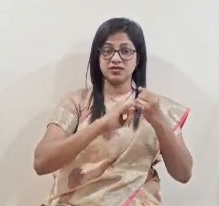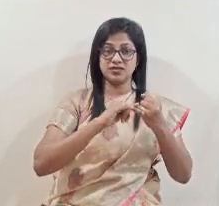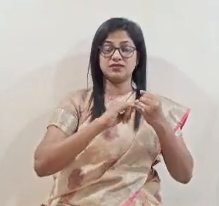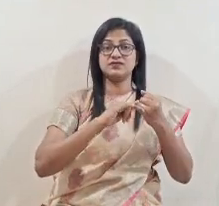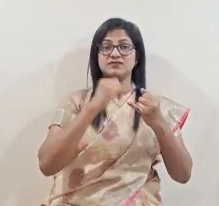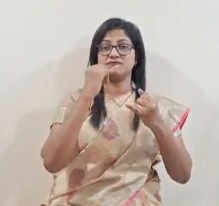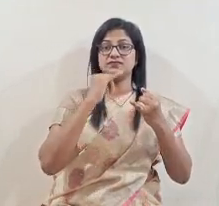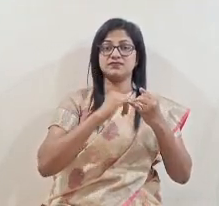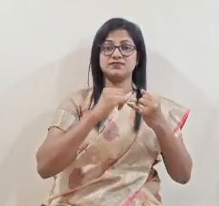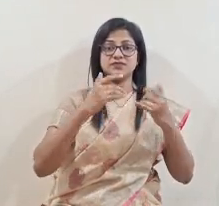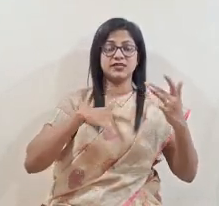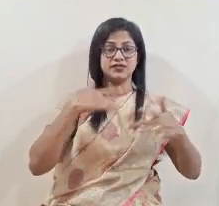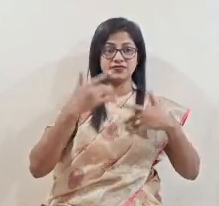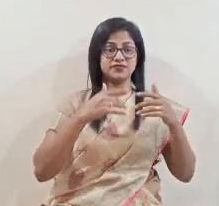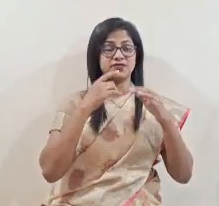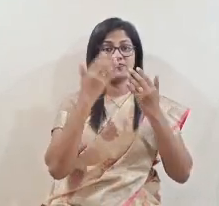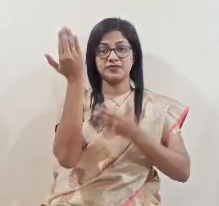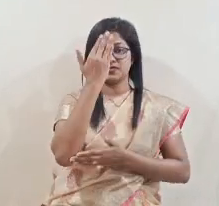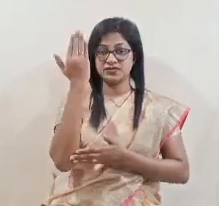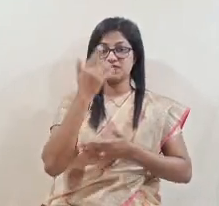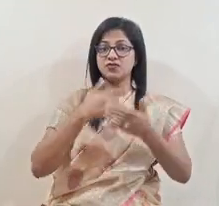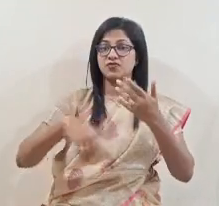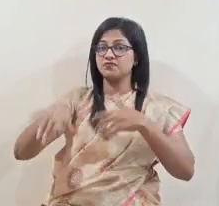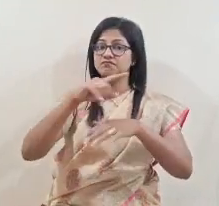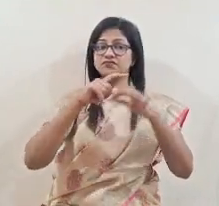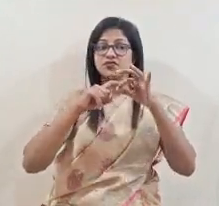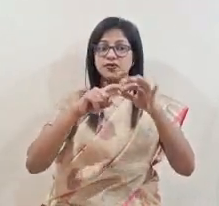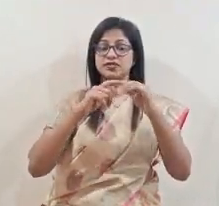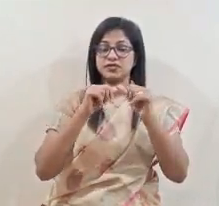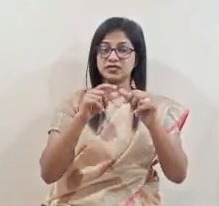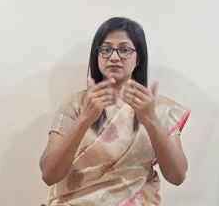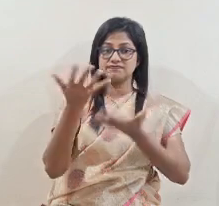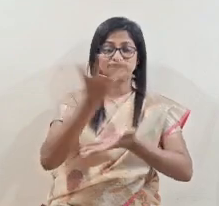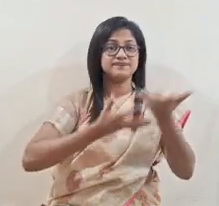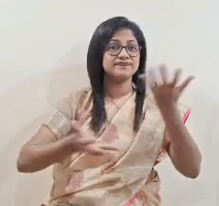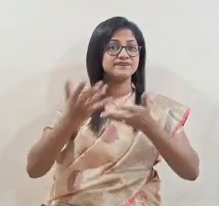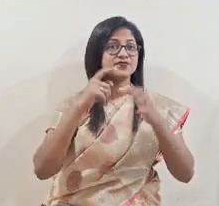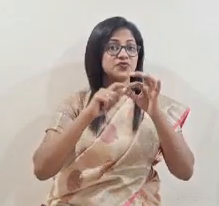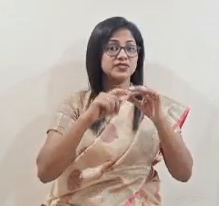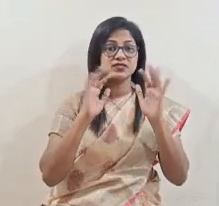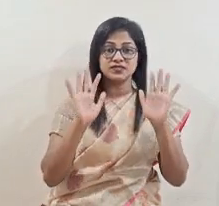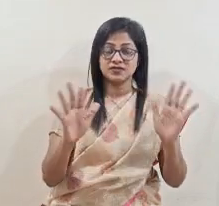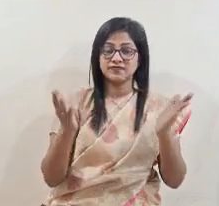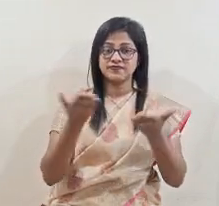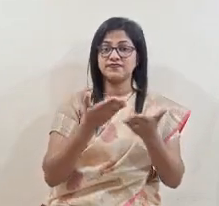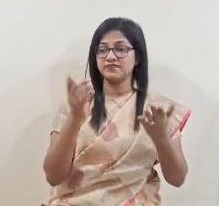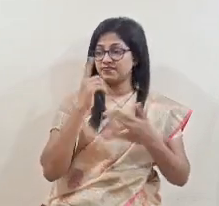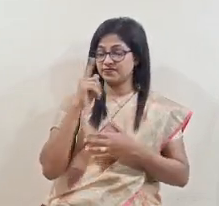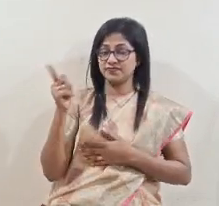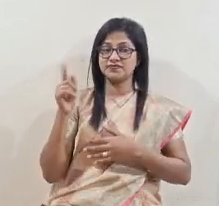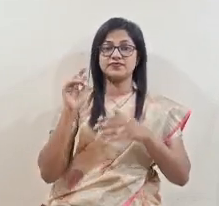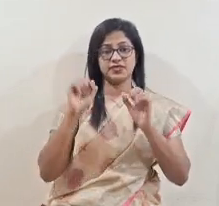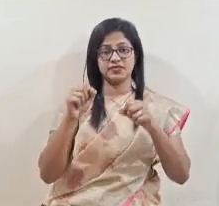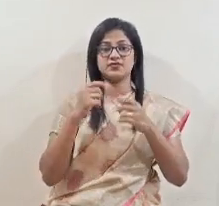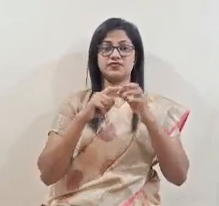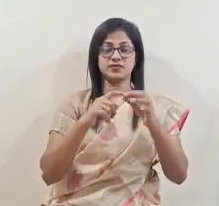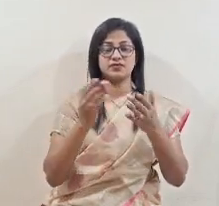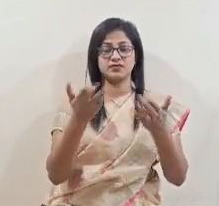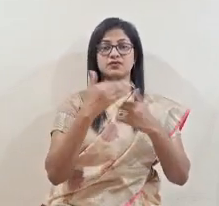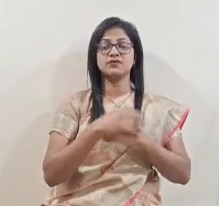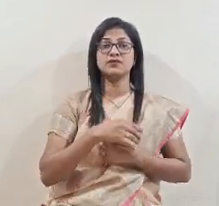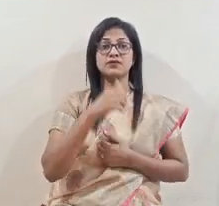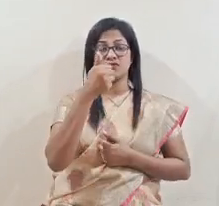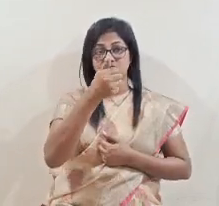can ask. Yeah, person. Good presentation, Savita. I have a fundamental doubt. This is regarding the point of interest you have chosen for